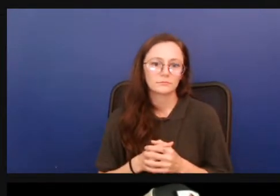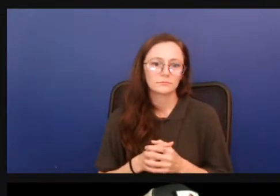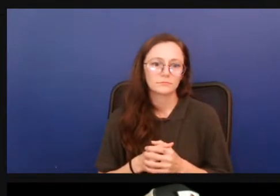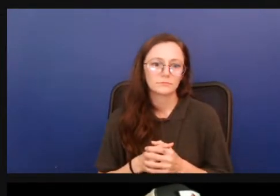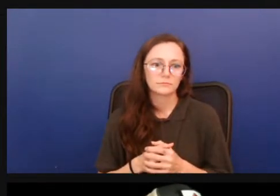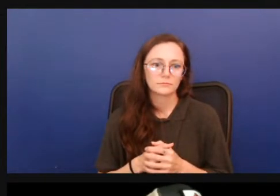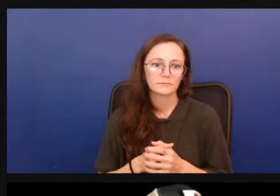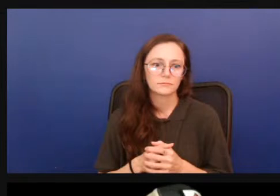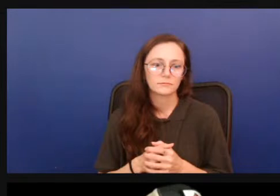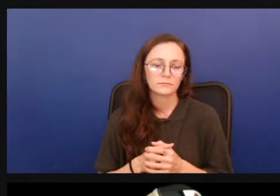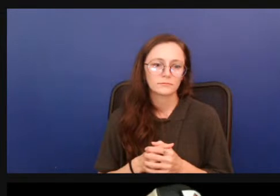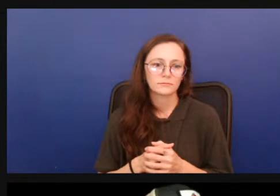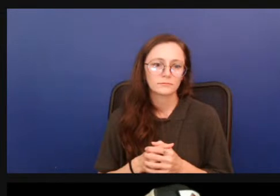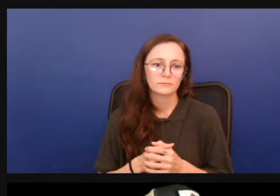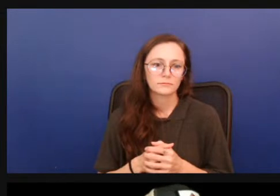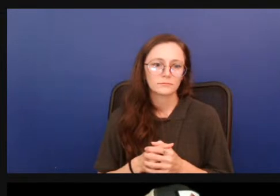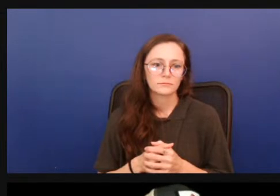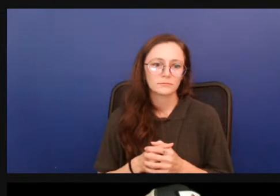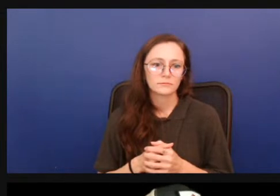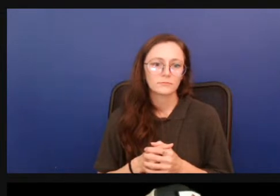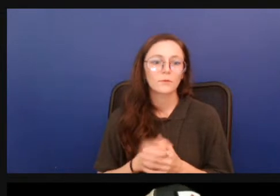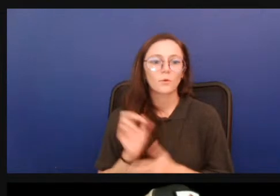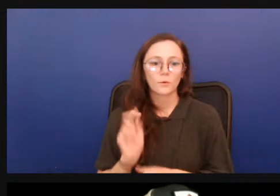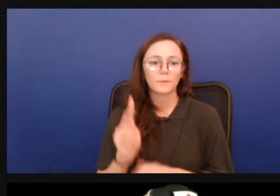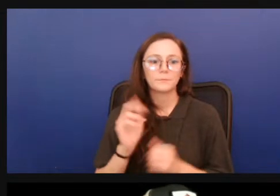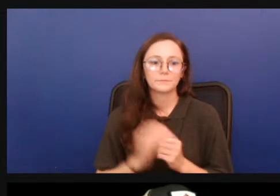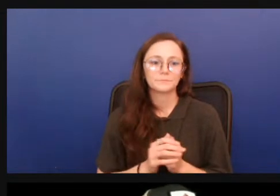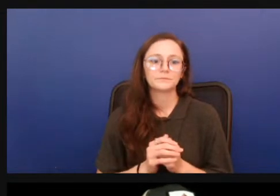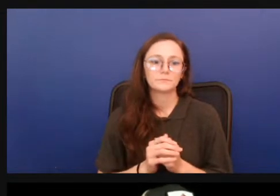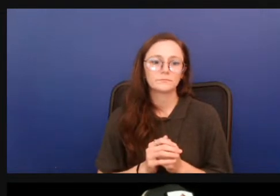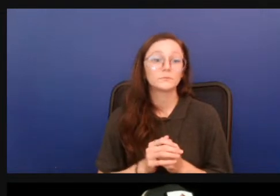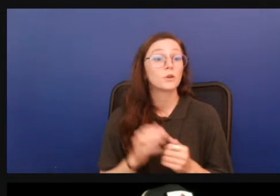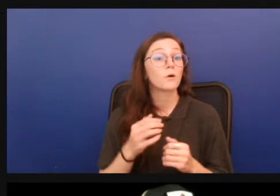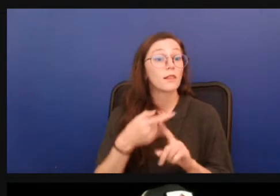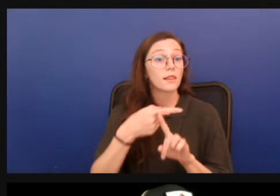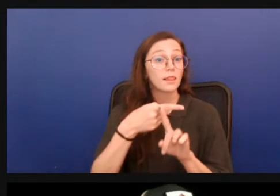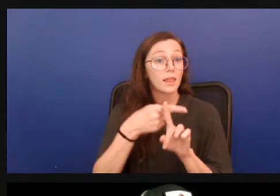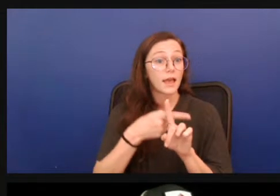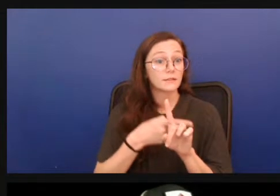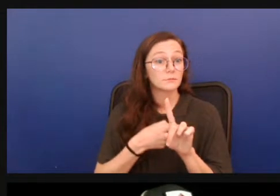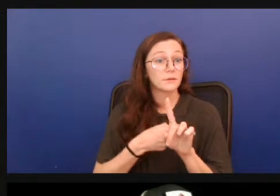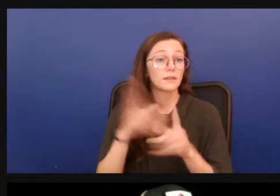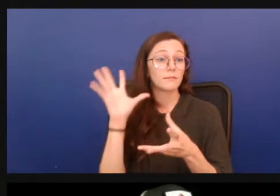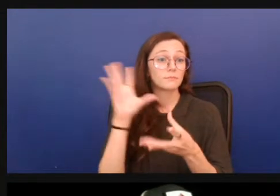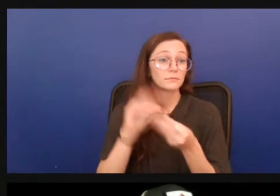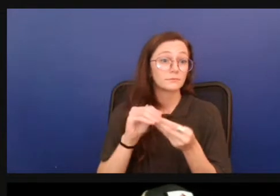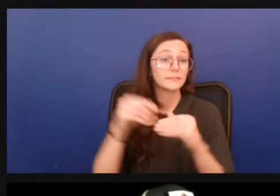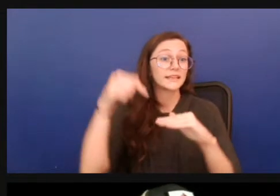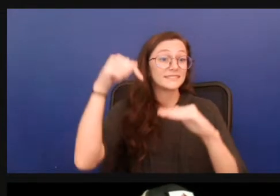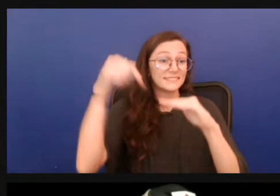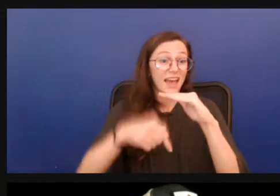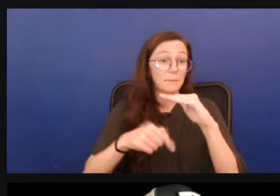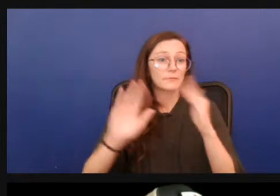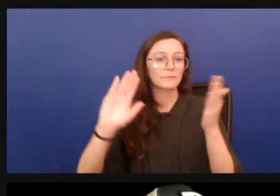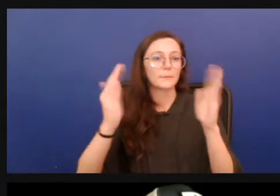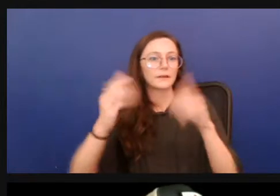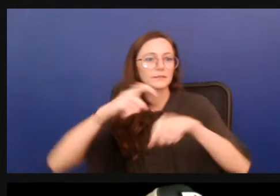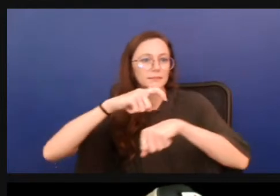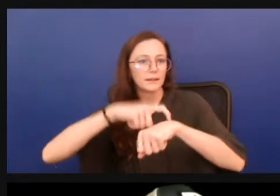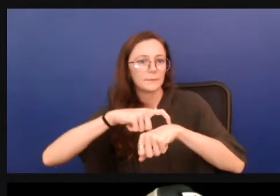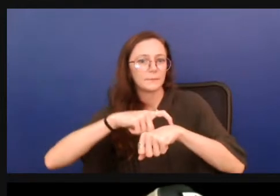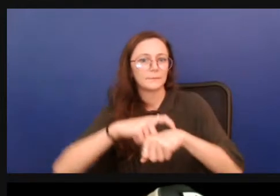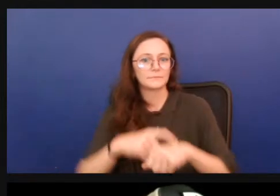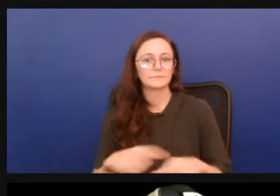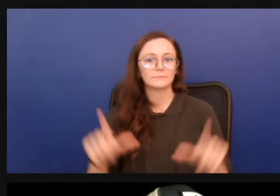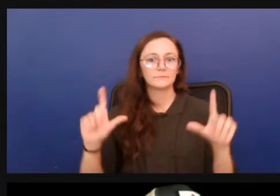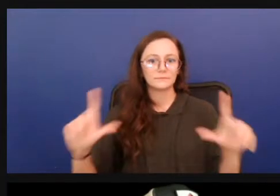Okay, so for the whole last month, depth versus time, we were just looking at this little bit in here, which wasn't as exciting, but now in a context, you can